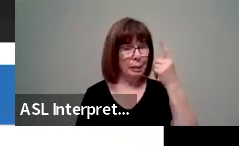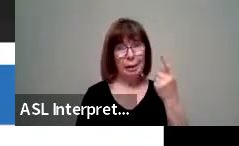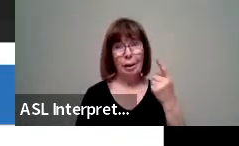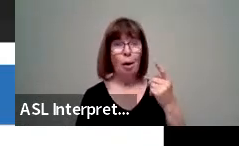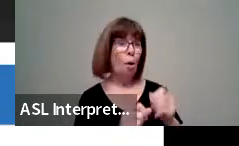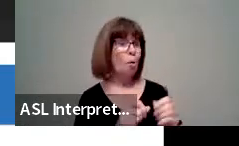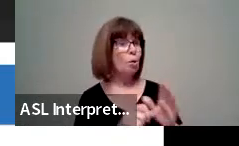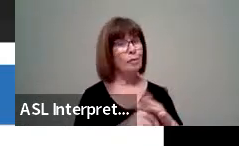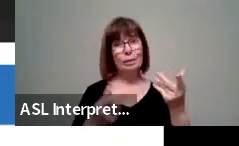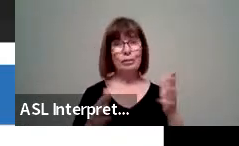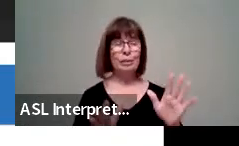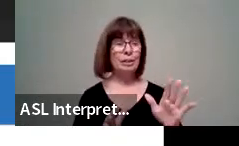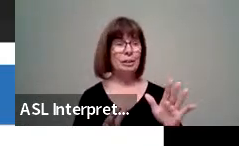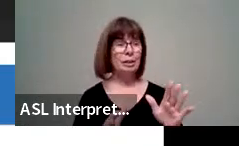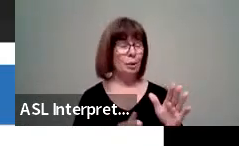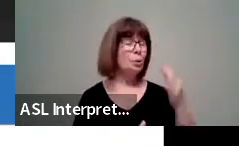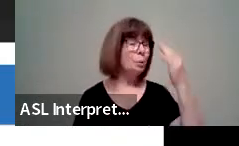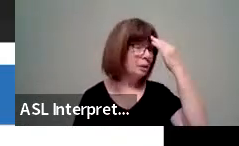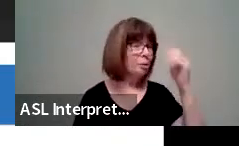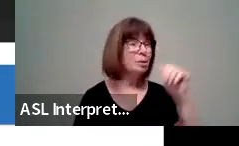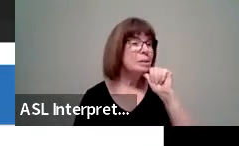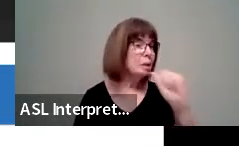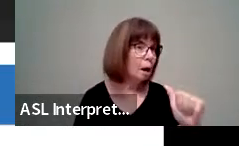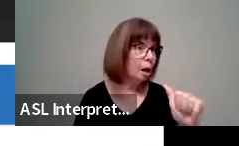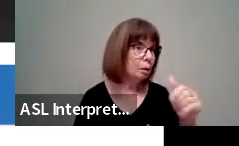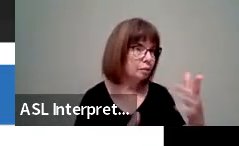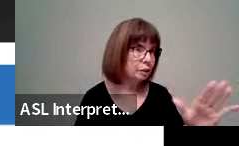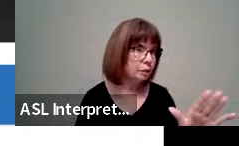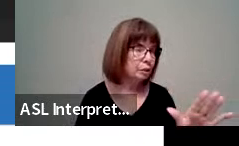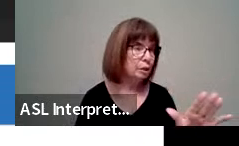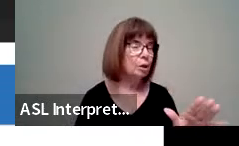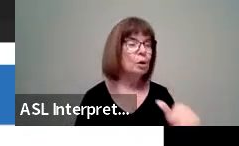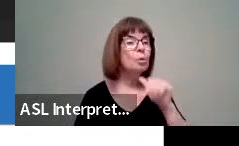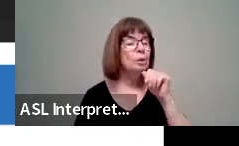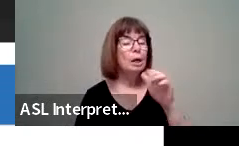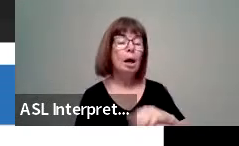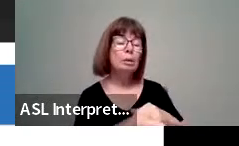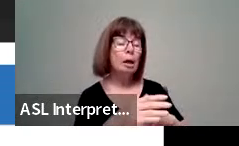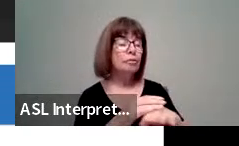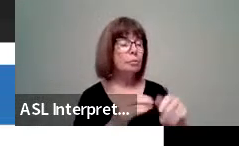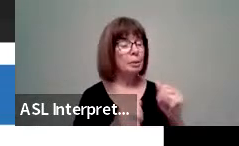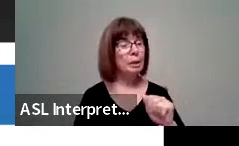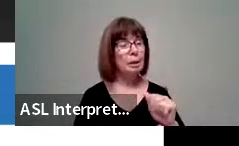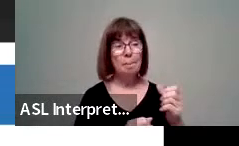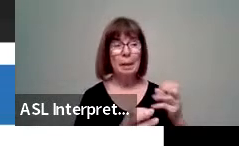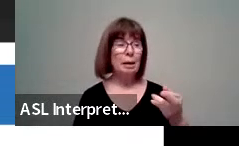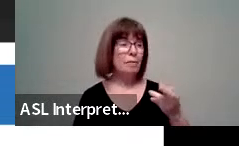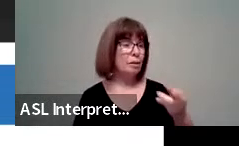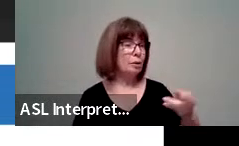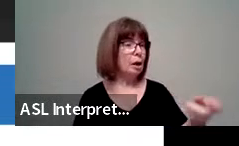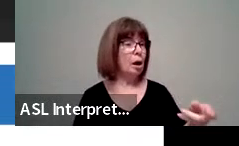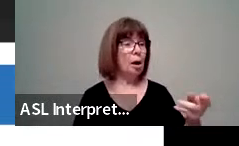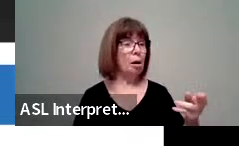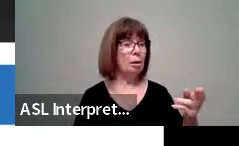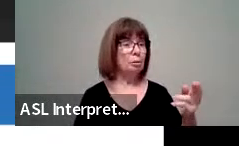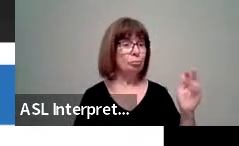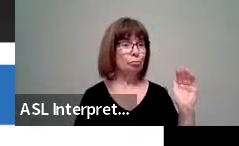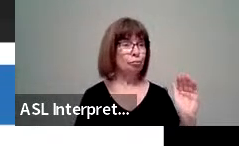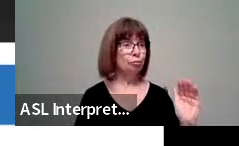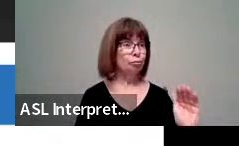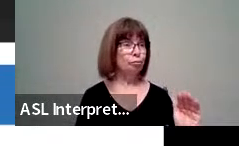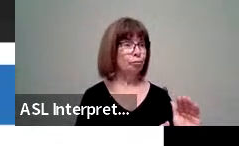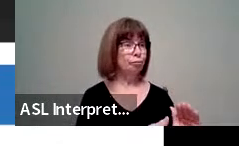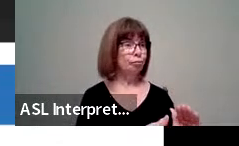over. And we all know that it's not. We're not comfortable with the fact that a lot of the resources are drying up at